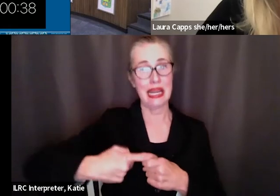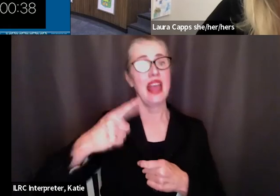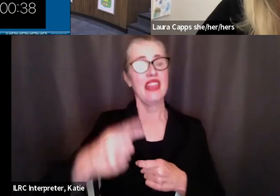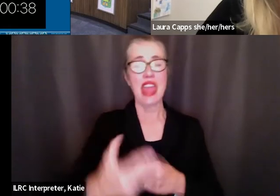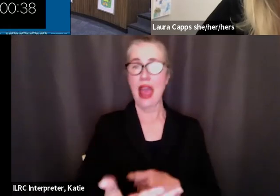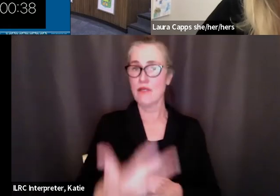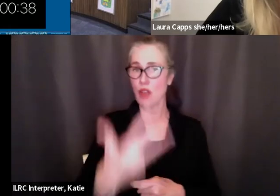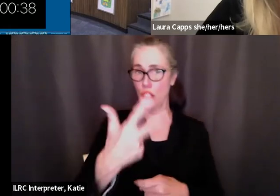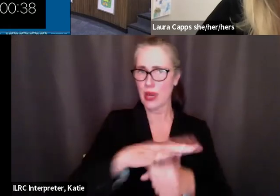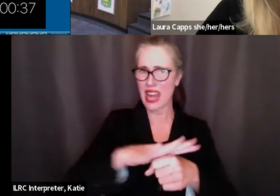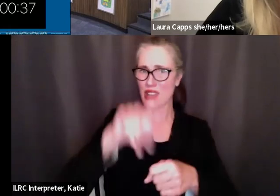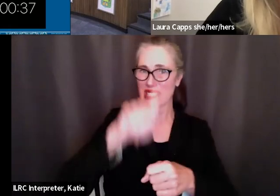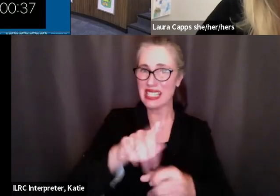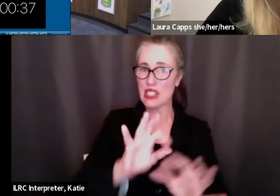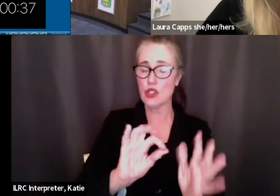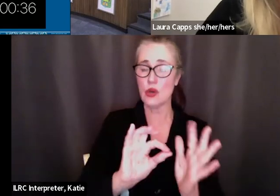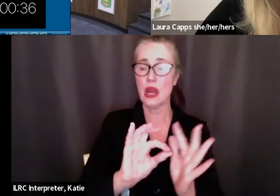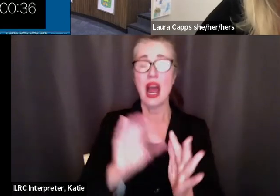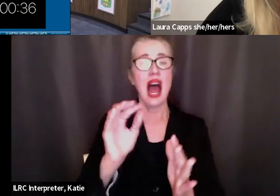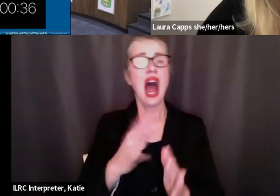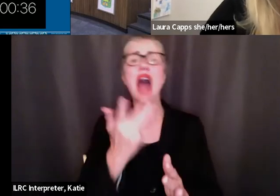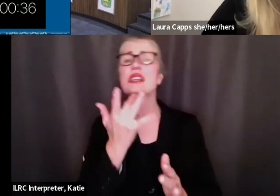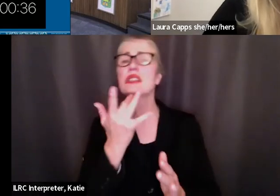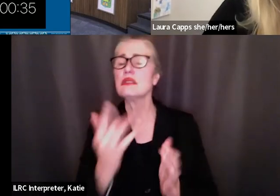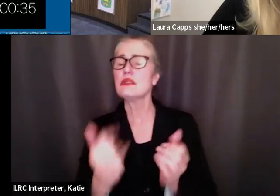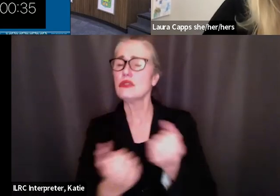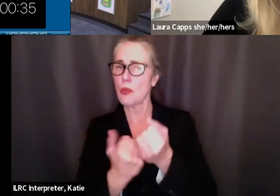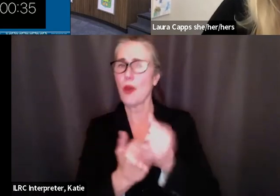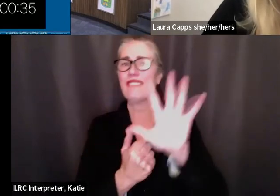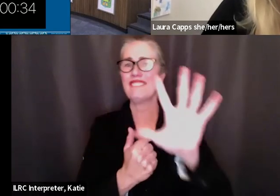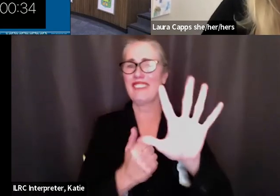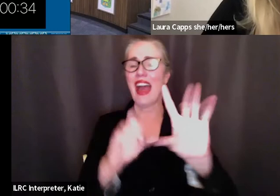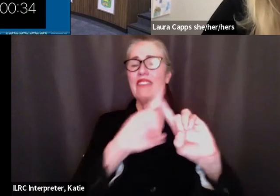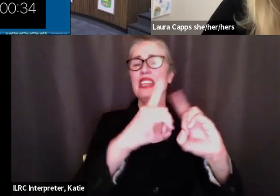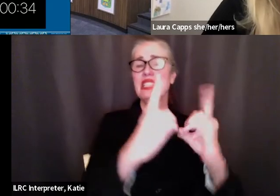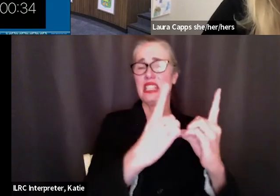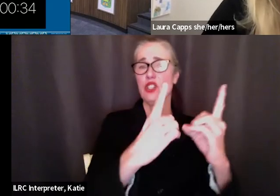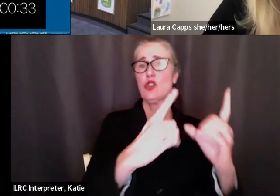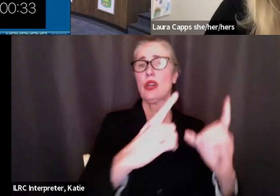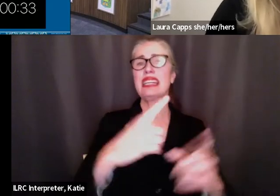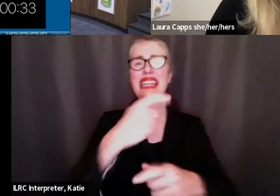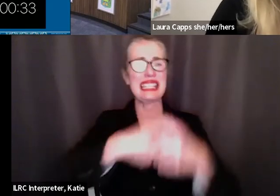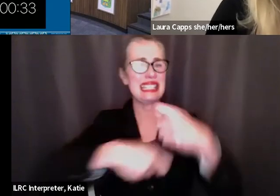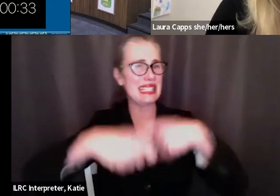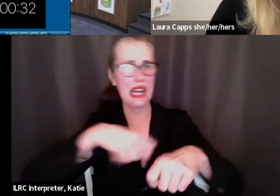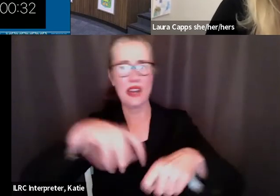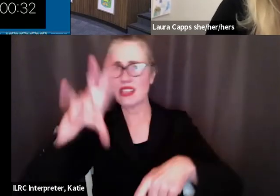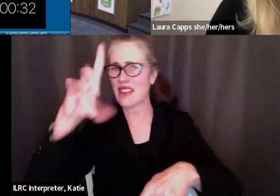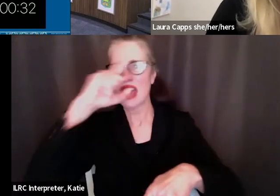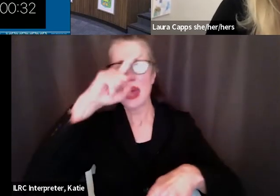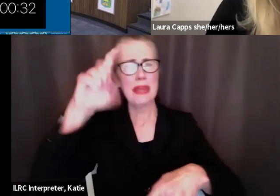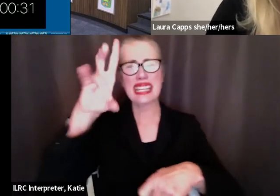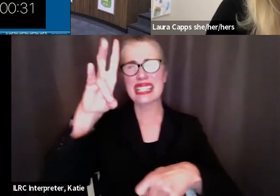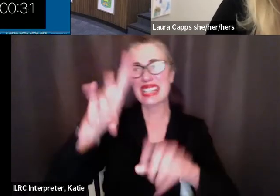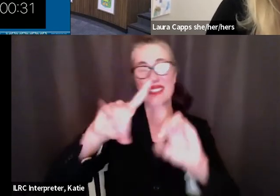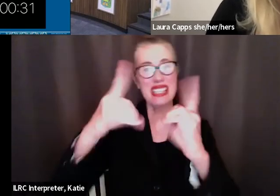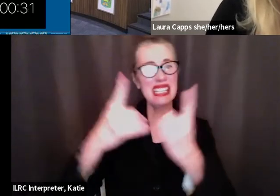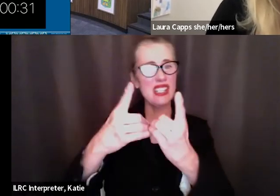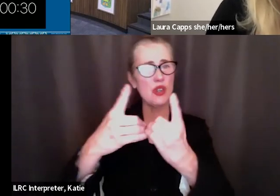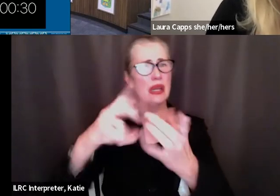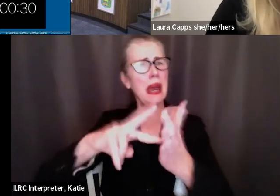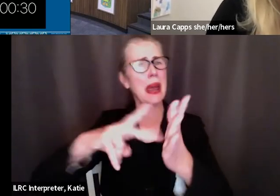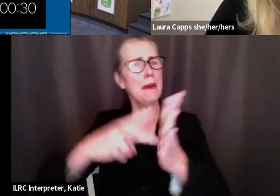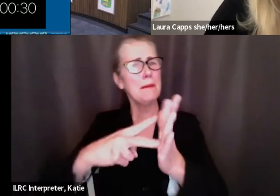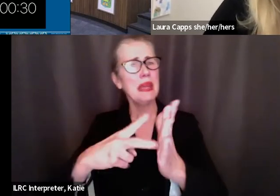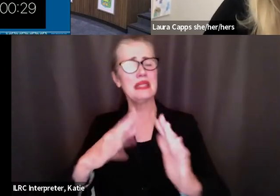five seat district versus the seven seat district the seven seat district dilutes the voting power of the communities of color who